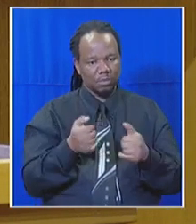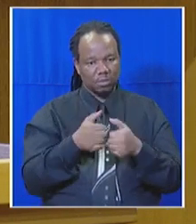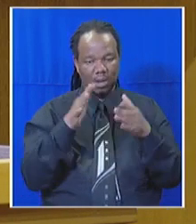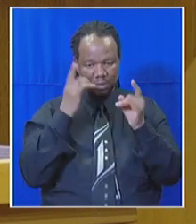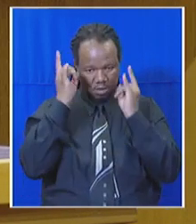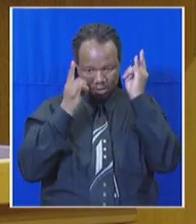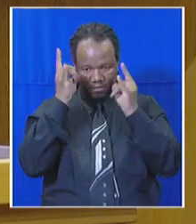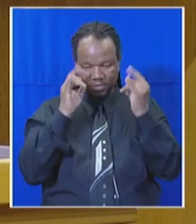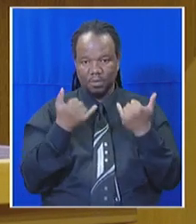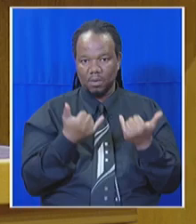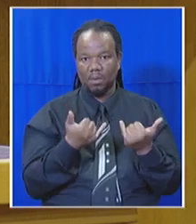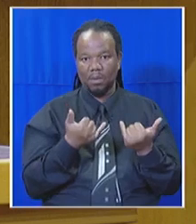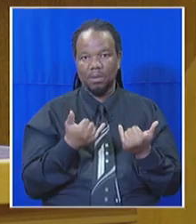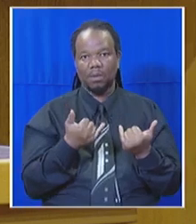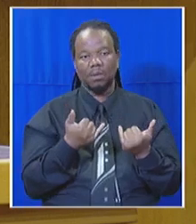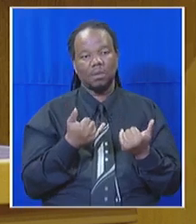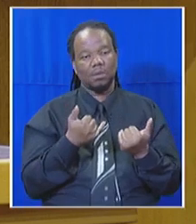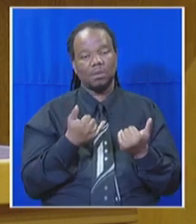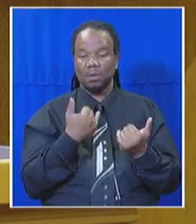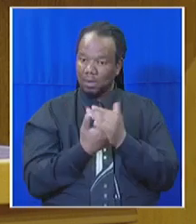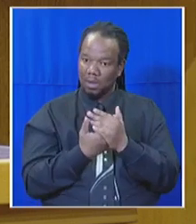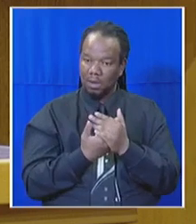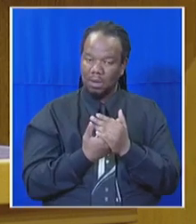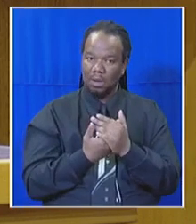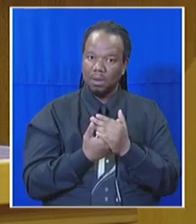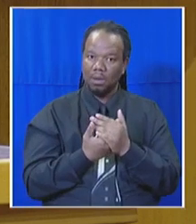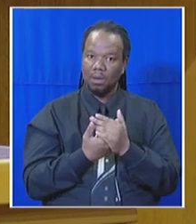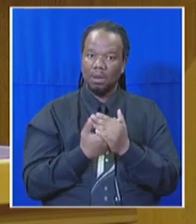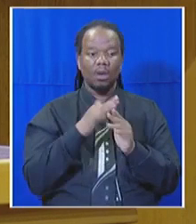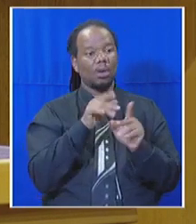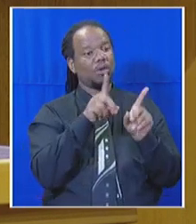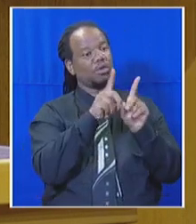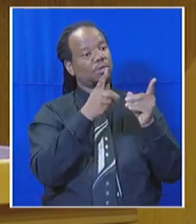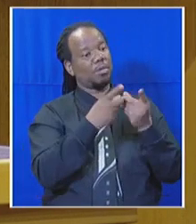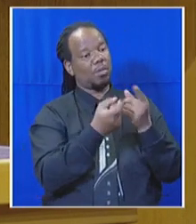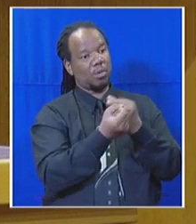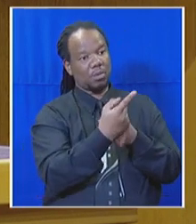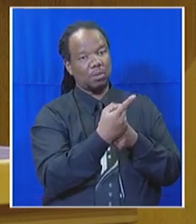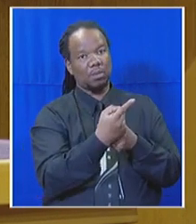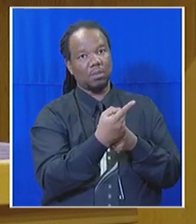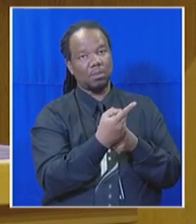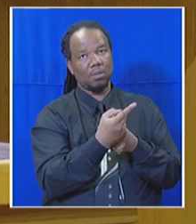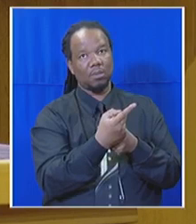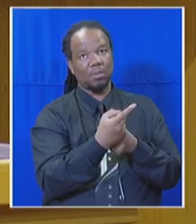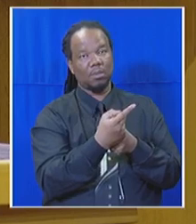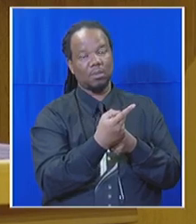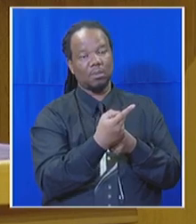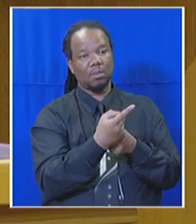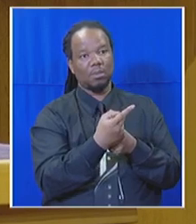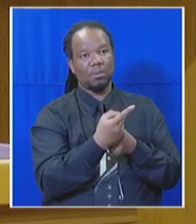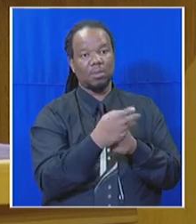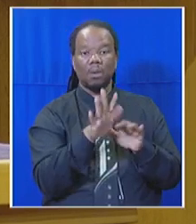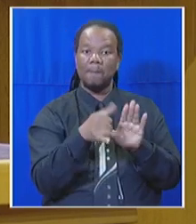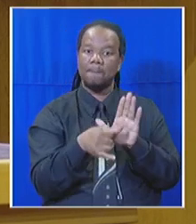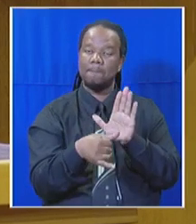measure. Then we will be able to see the picture in its departmental parts, as we are now doing, but very importantly also